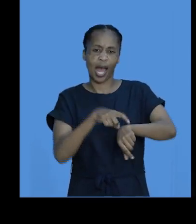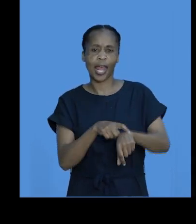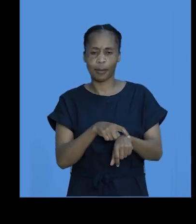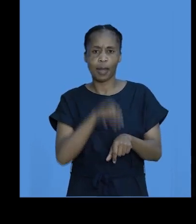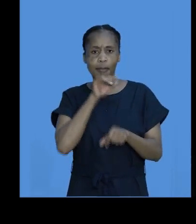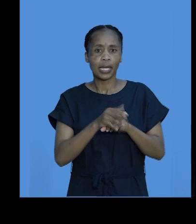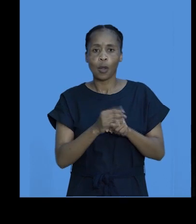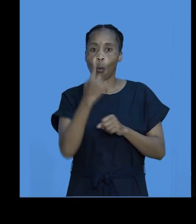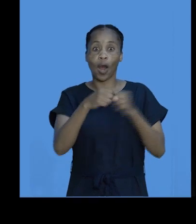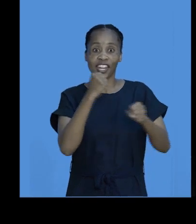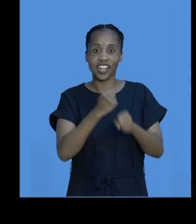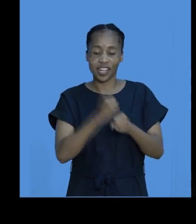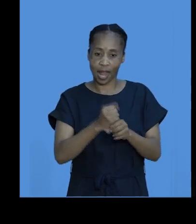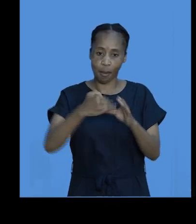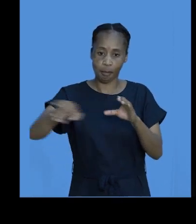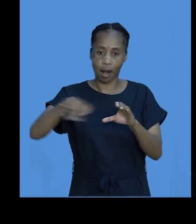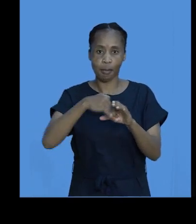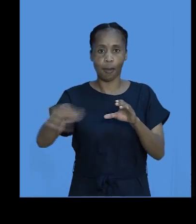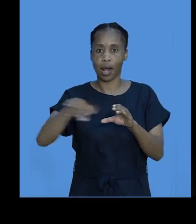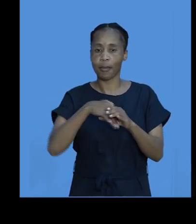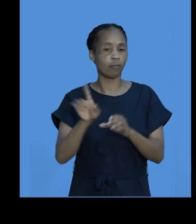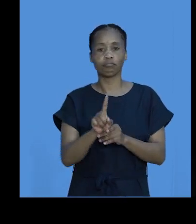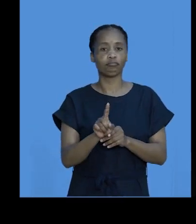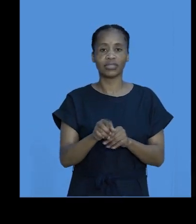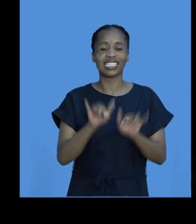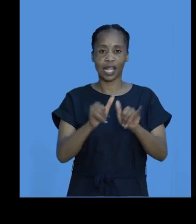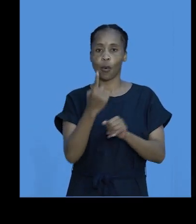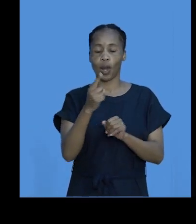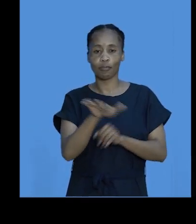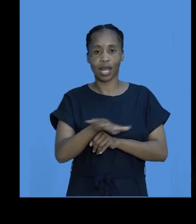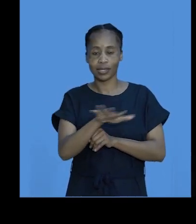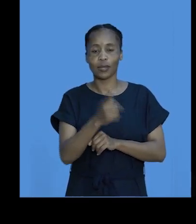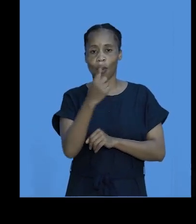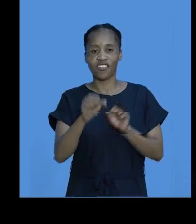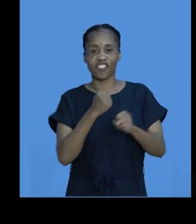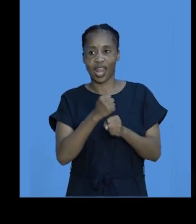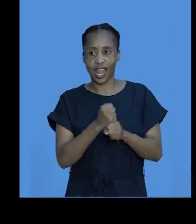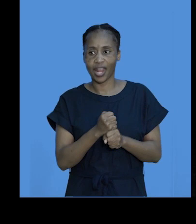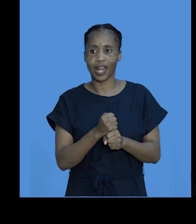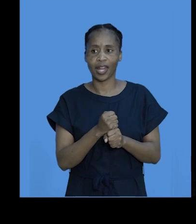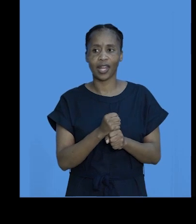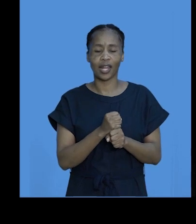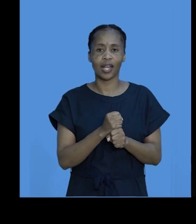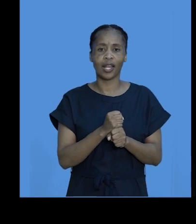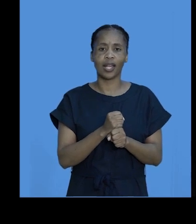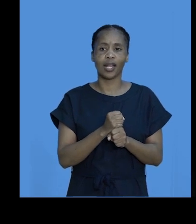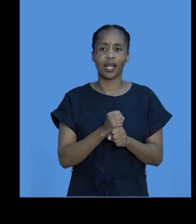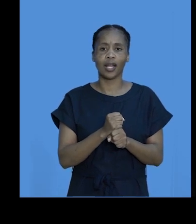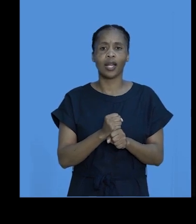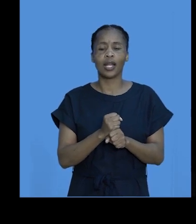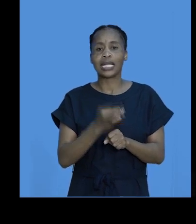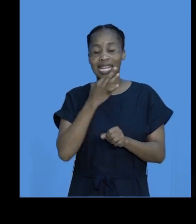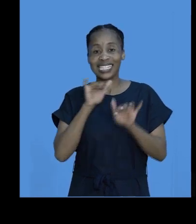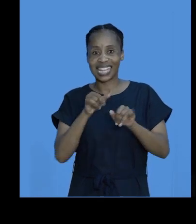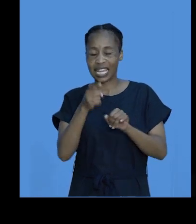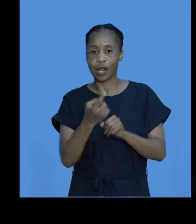than one consecutive year there. So we are looking at people that are traveling to and staying in places outside their usual